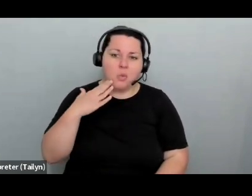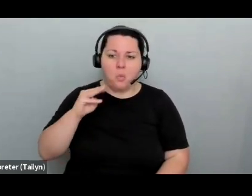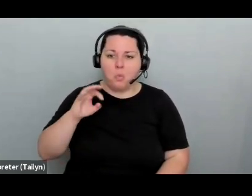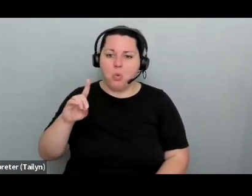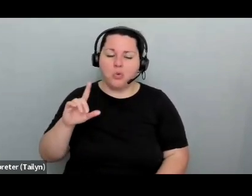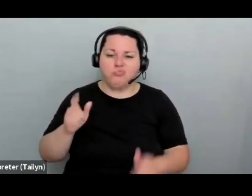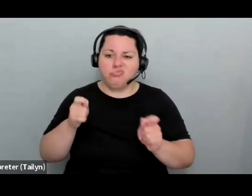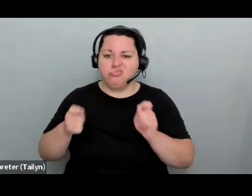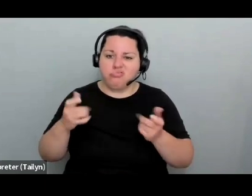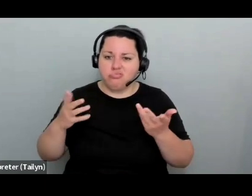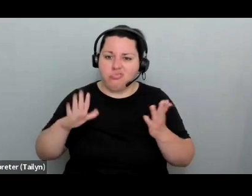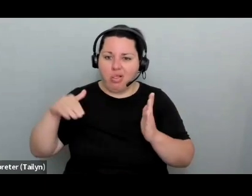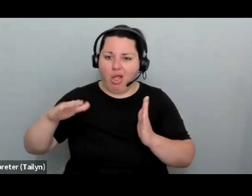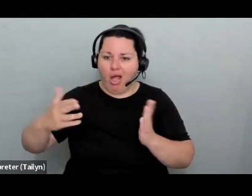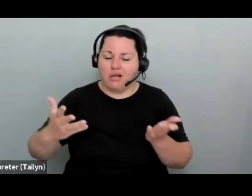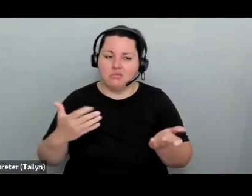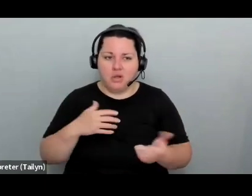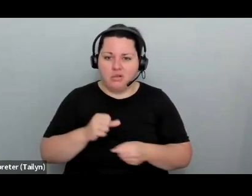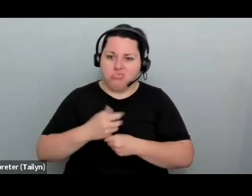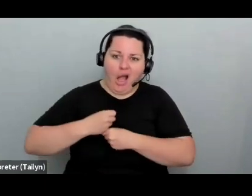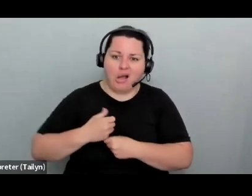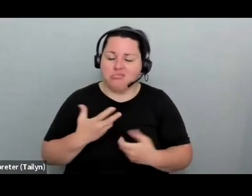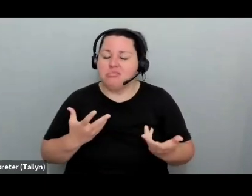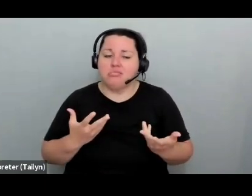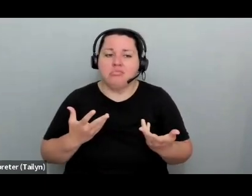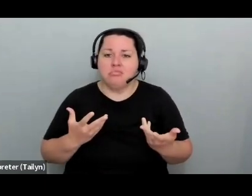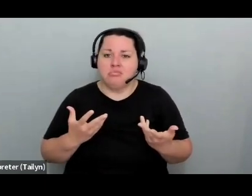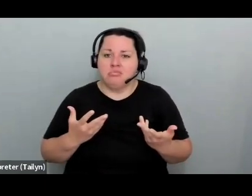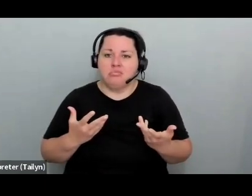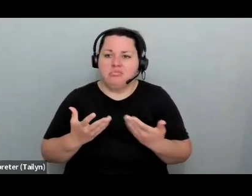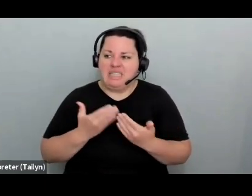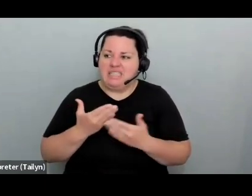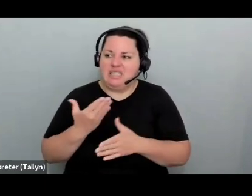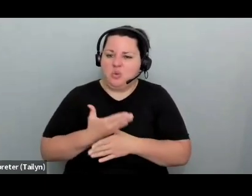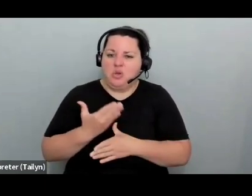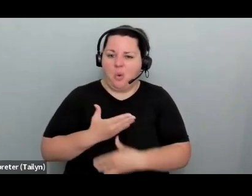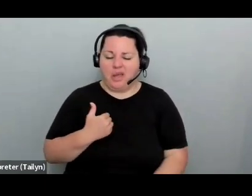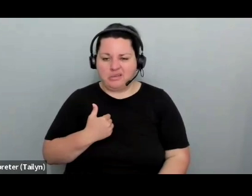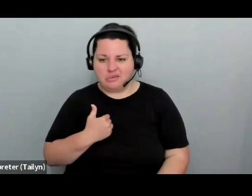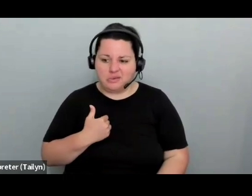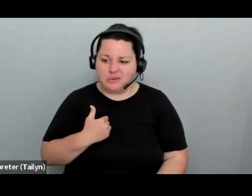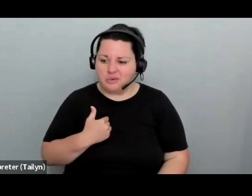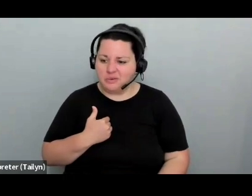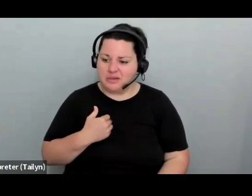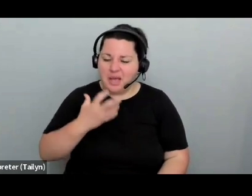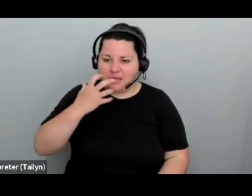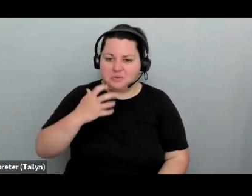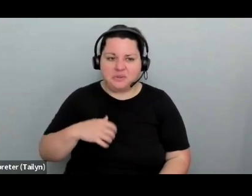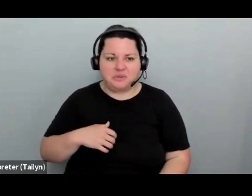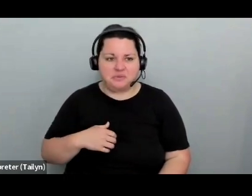often lose their temper, often touchy, easily annoyed, often angry,